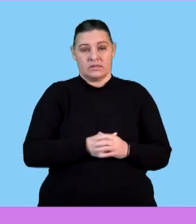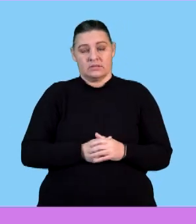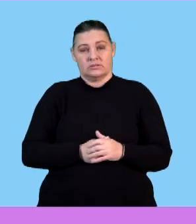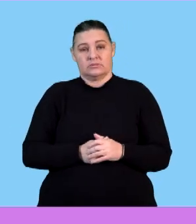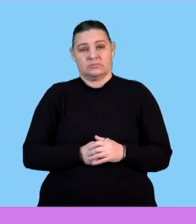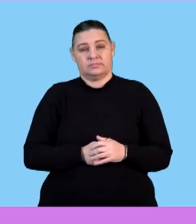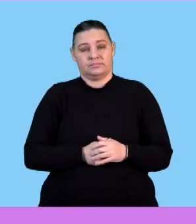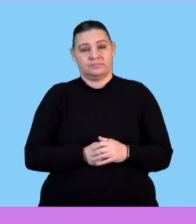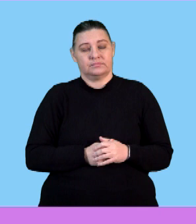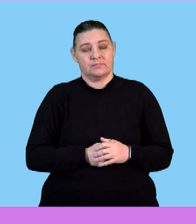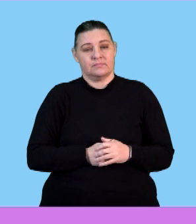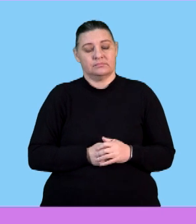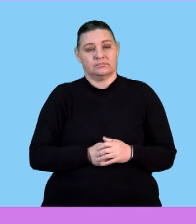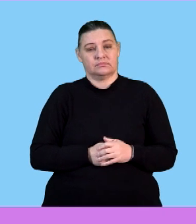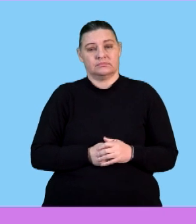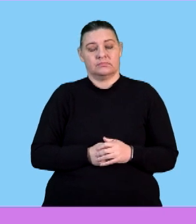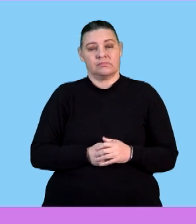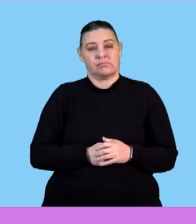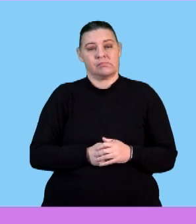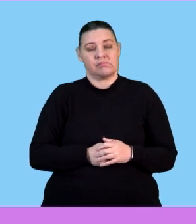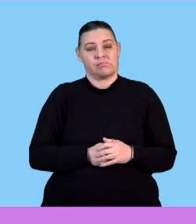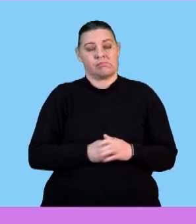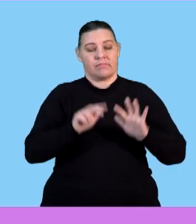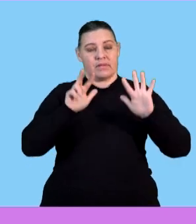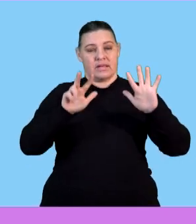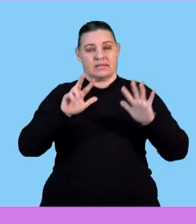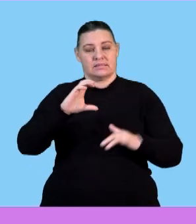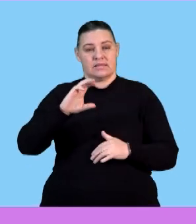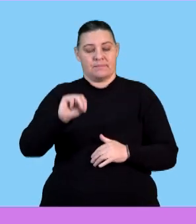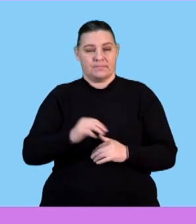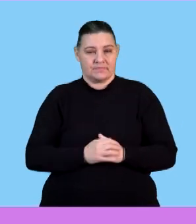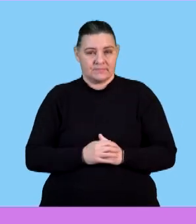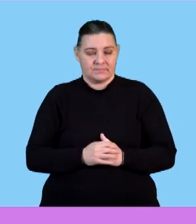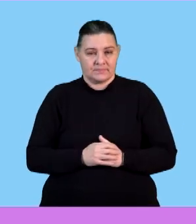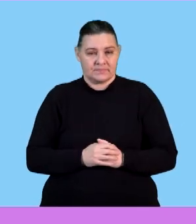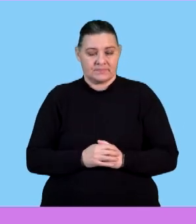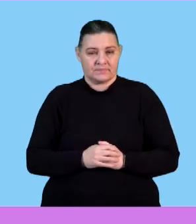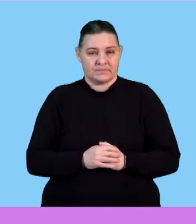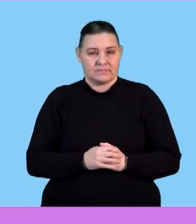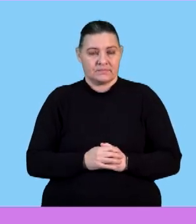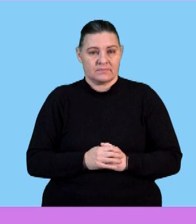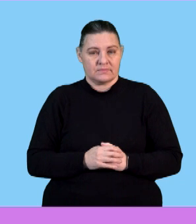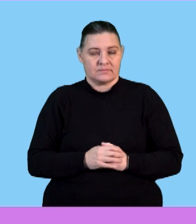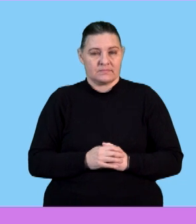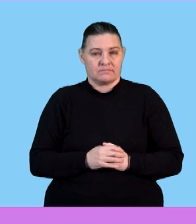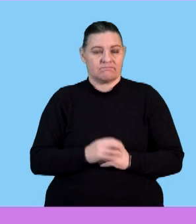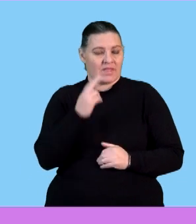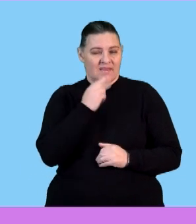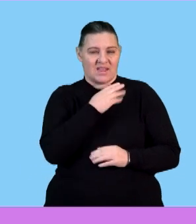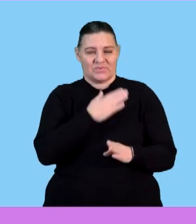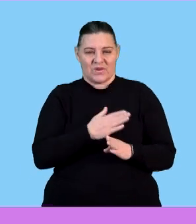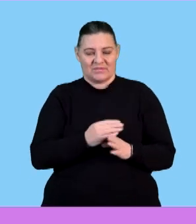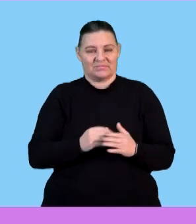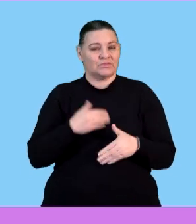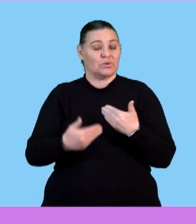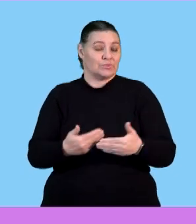I measured this one to that one, I ended up with 8 centimeters. Nice work.